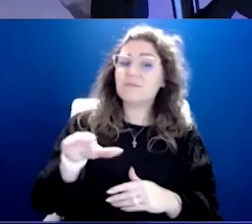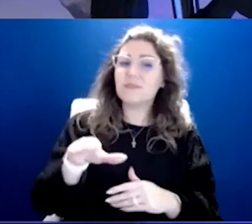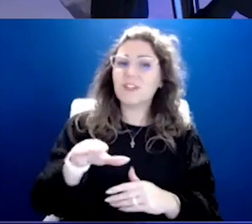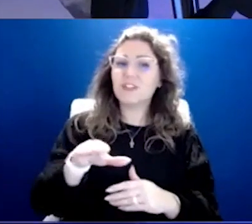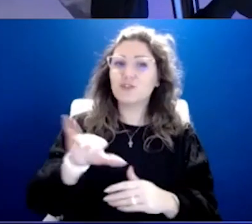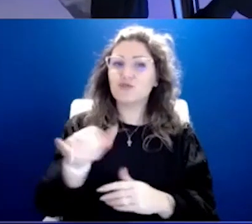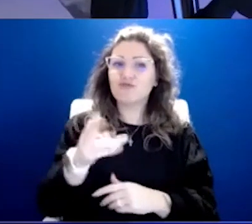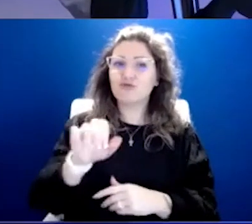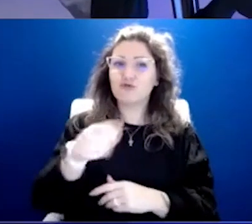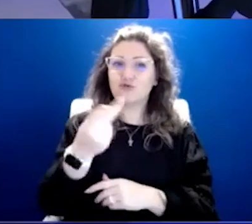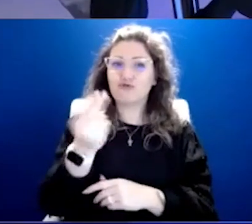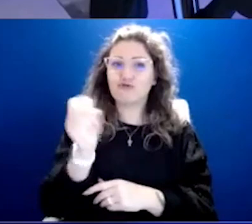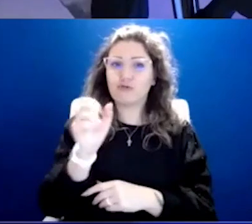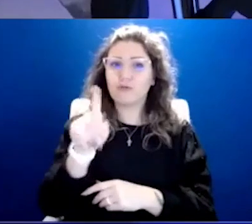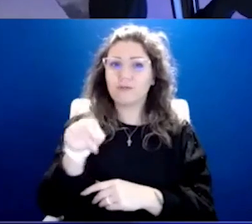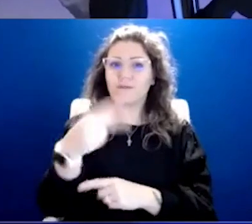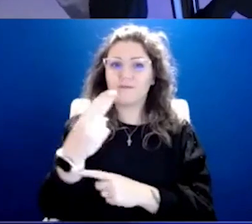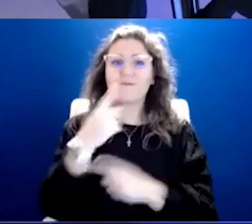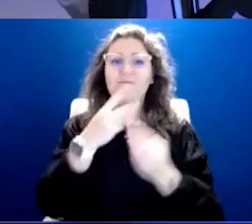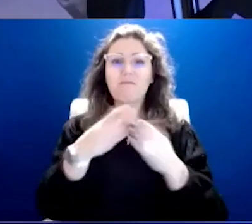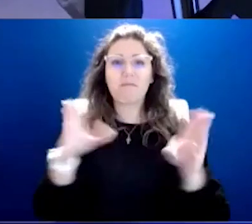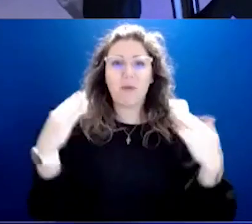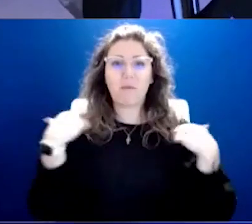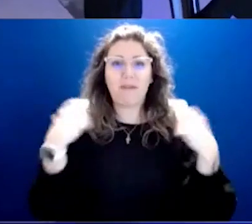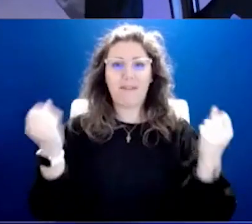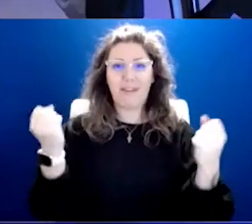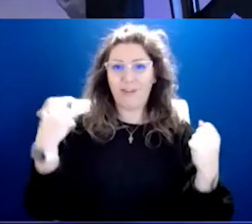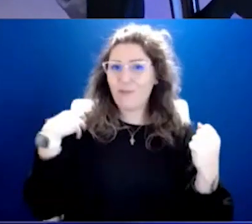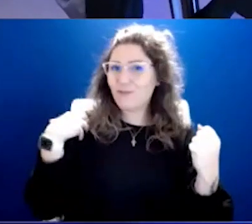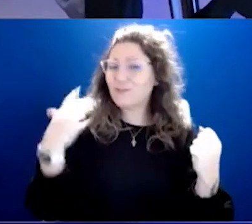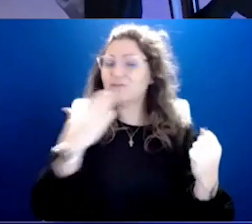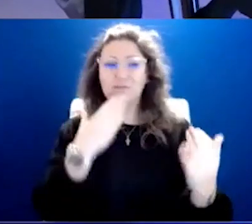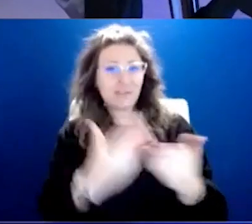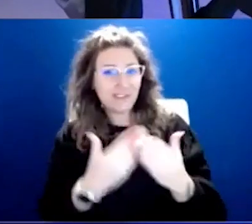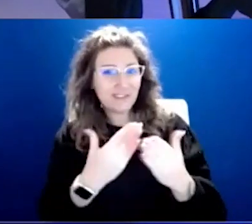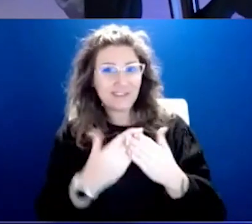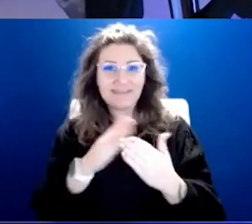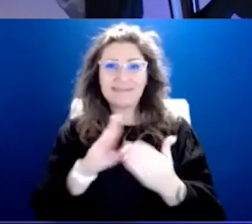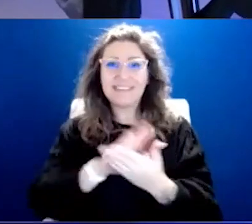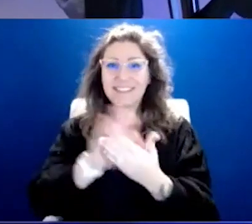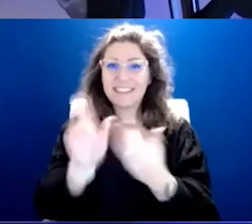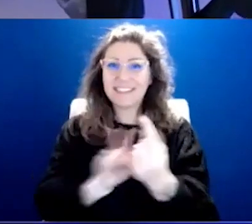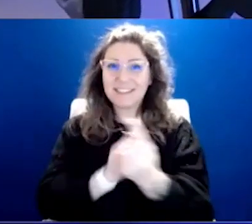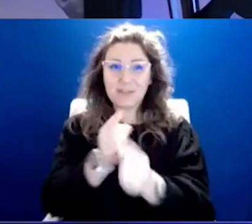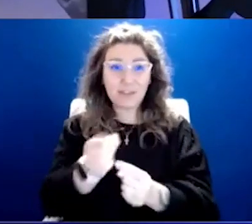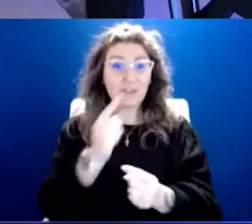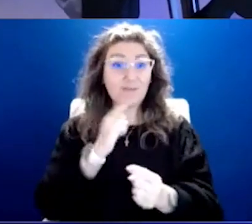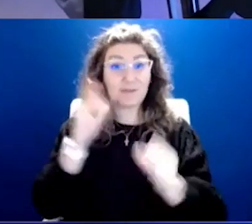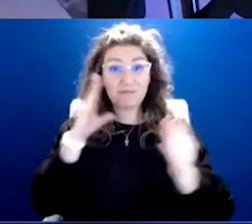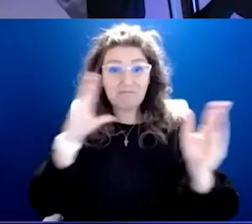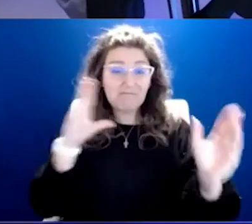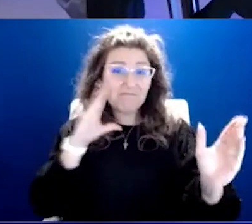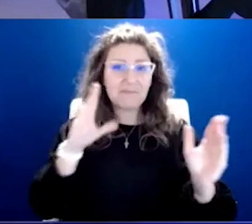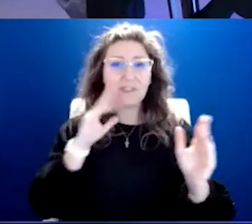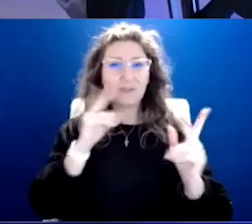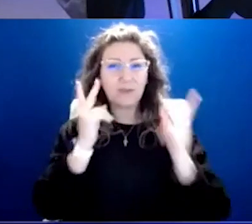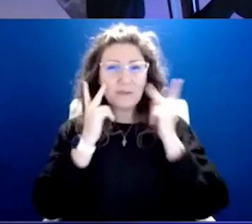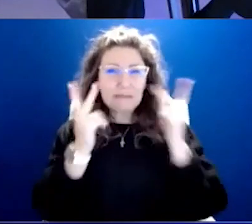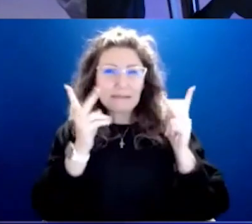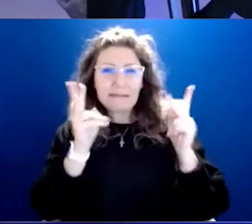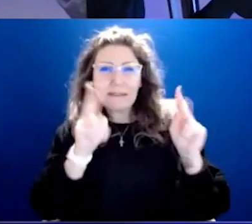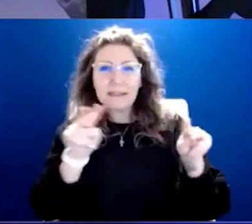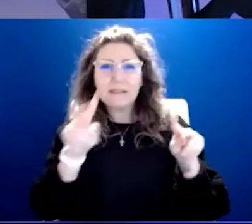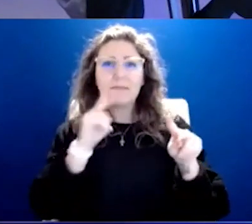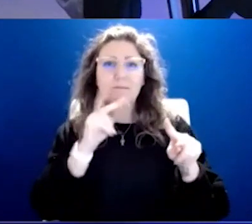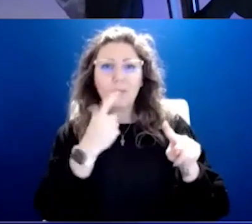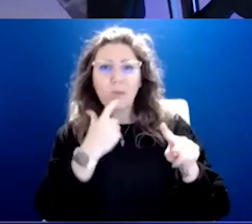Health Officer, how are you today? Good. Very, very good. Good to meet you. Good to have you. So just you see this, you work, your